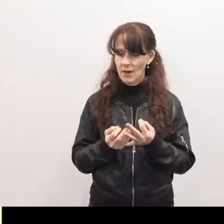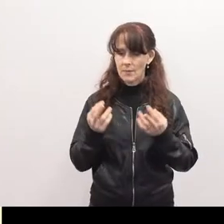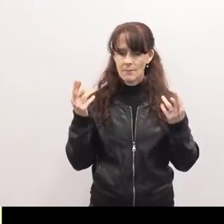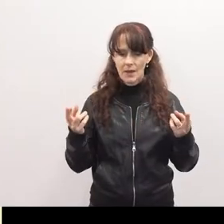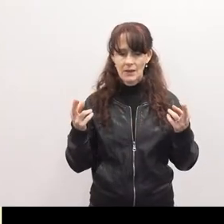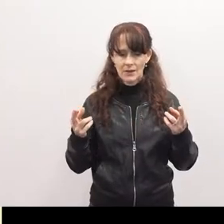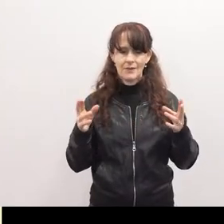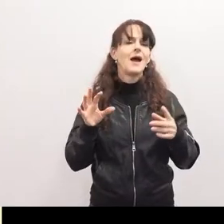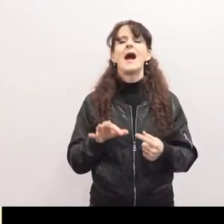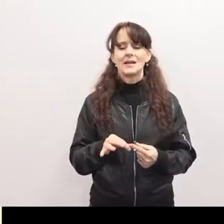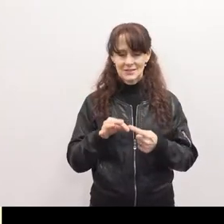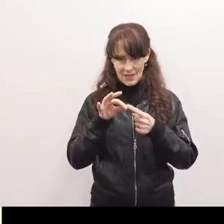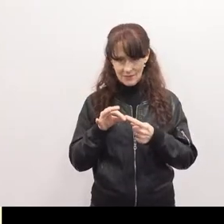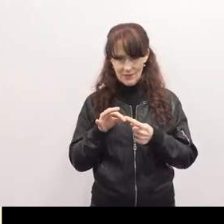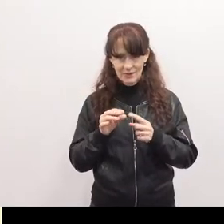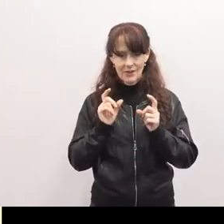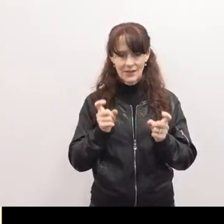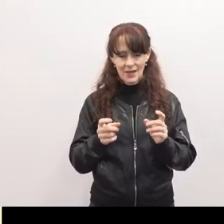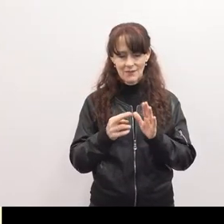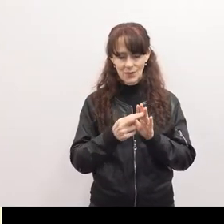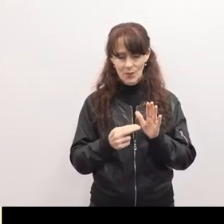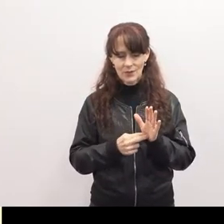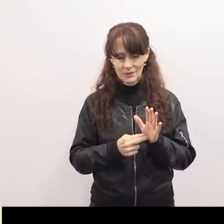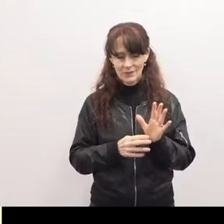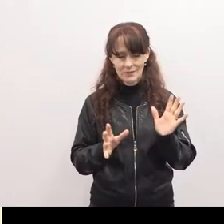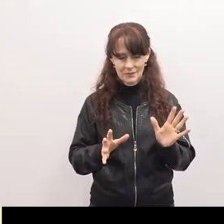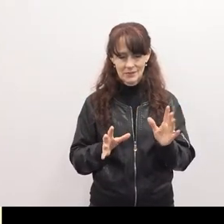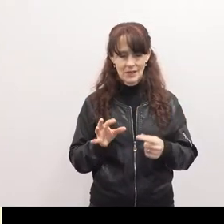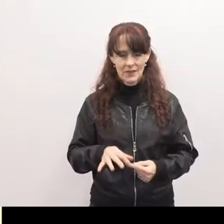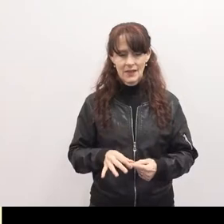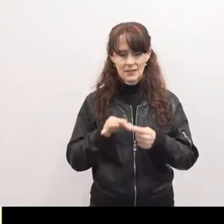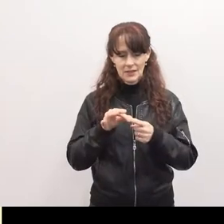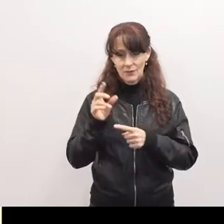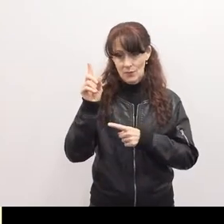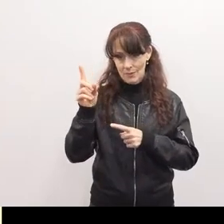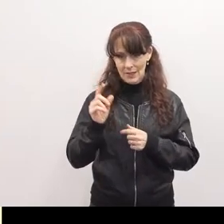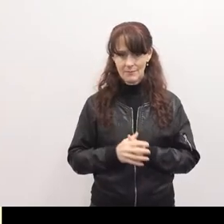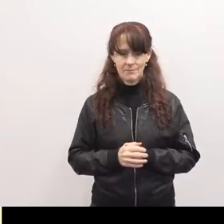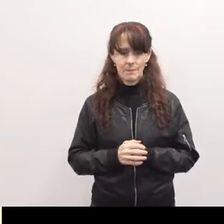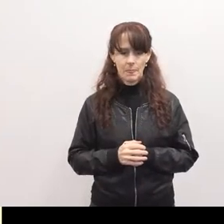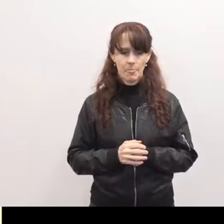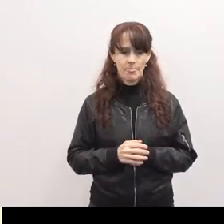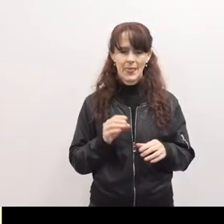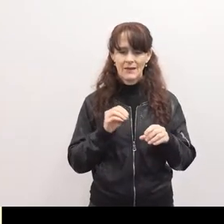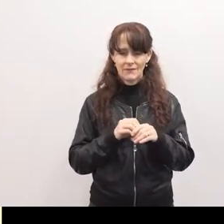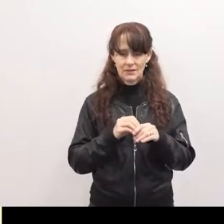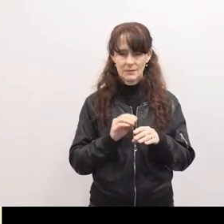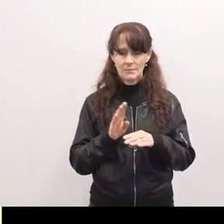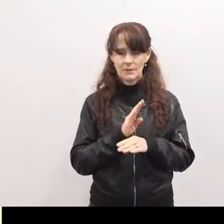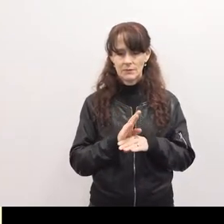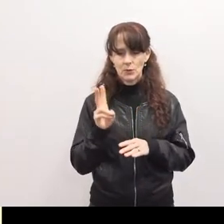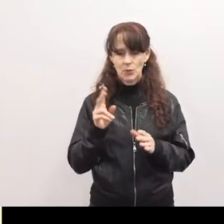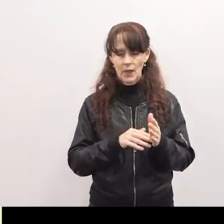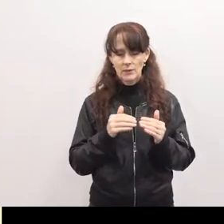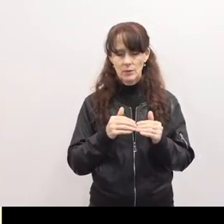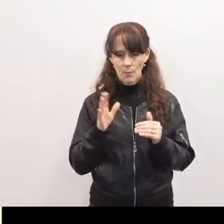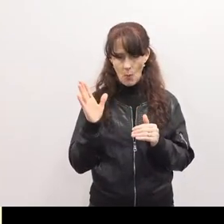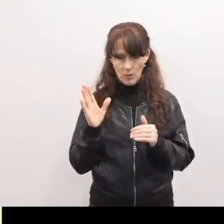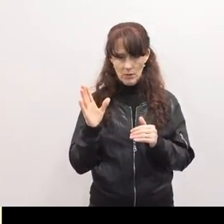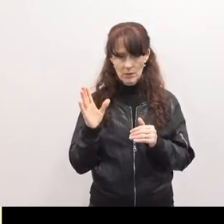got you, there are exceptions to the gift rules. So let's talk about the exceptions for a minute. with investments in business of $2,000 or